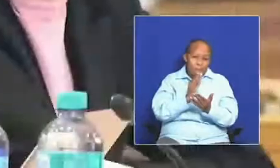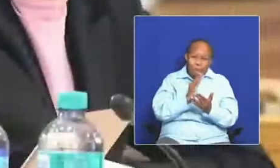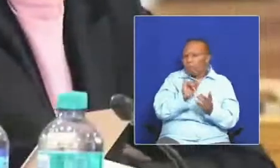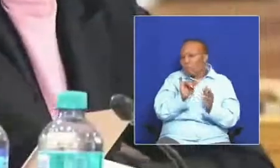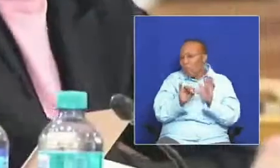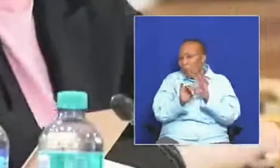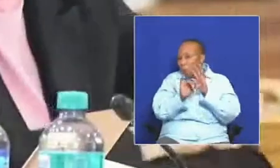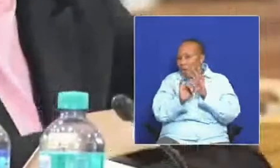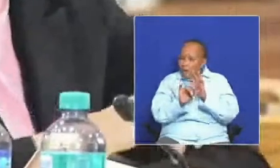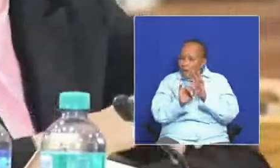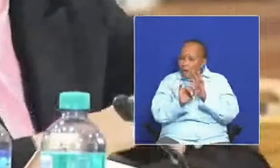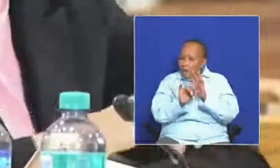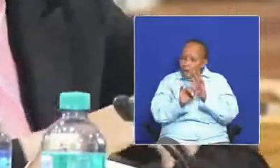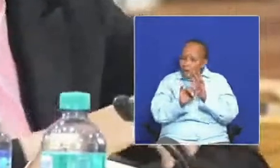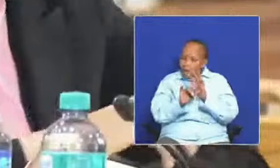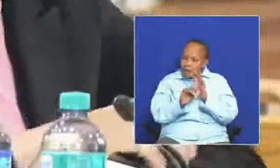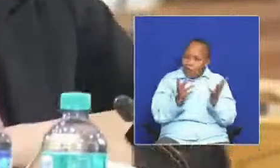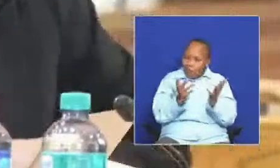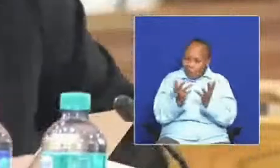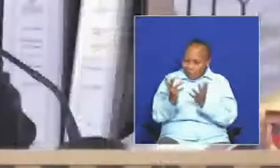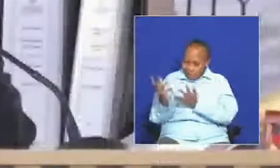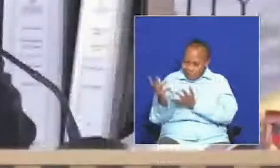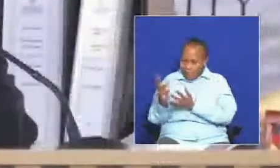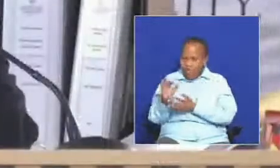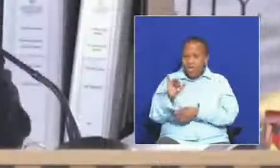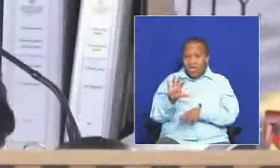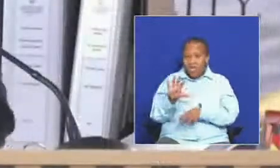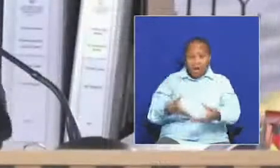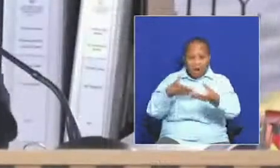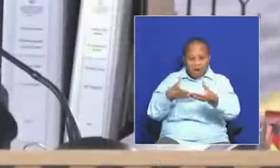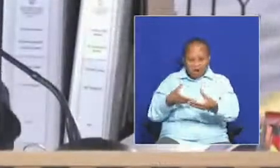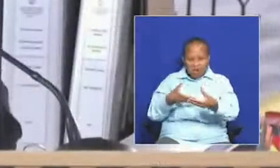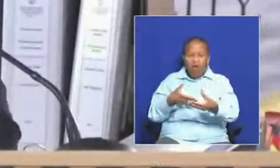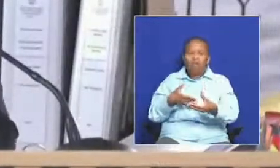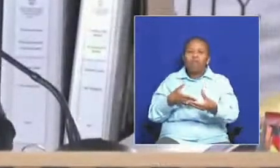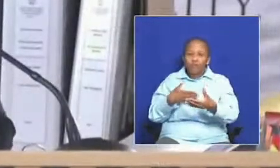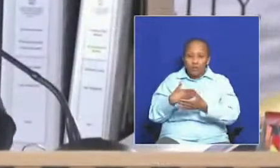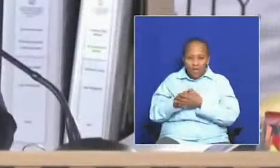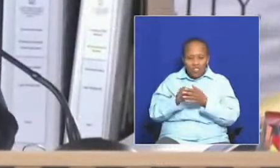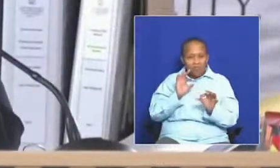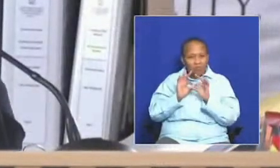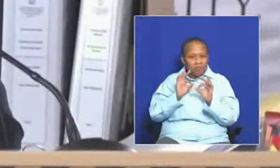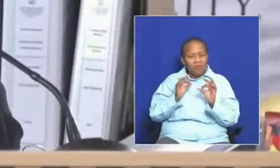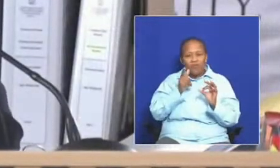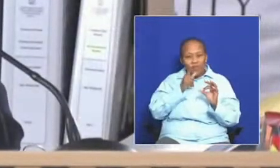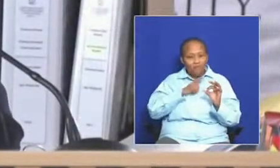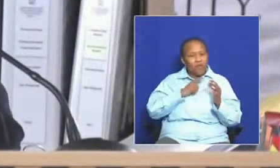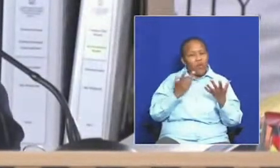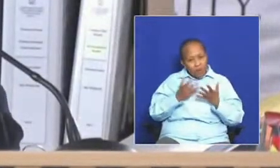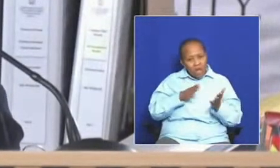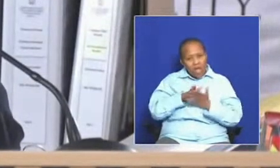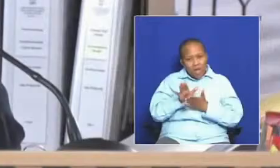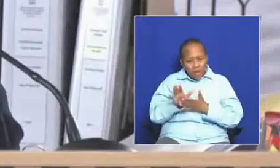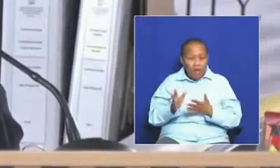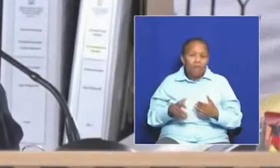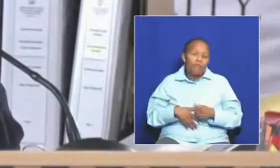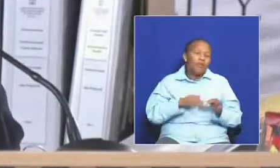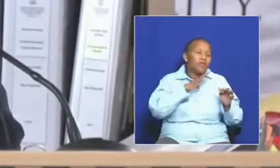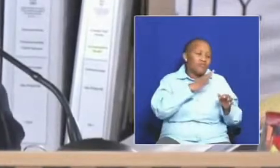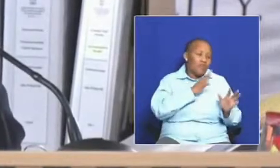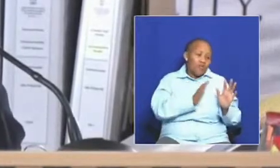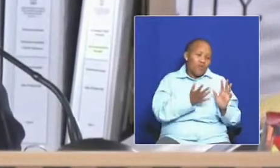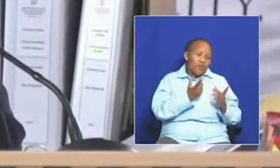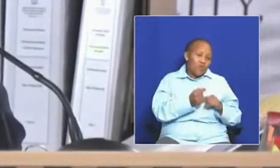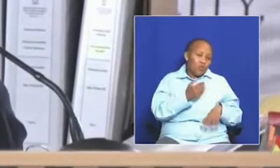you, thank you, yes. Thank you, Chair. We will work on that during the course of the lunch period.